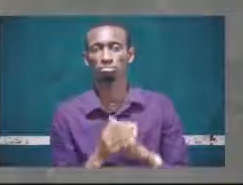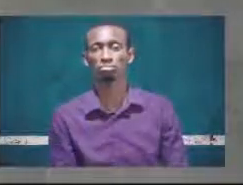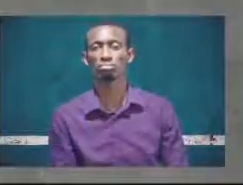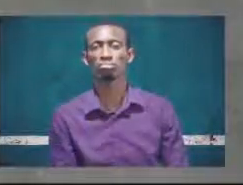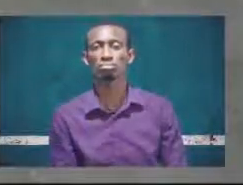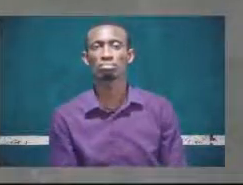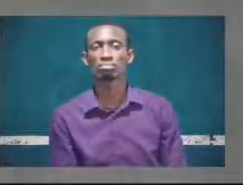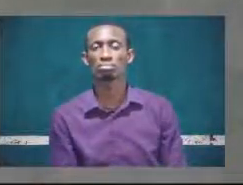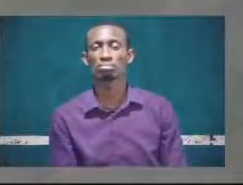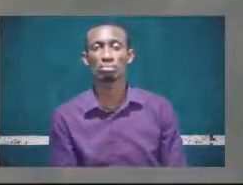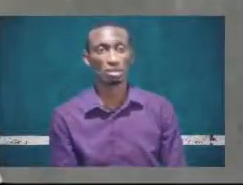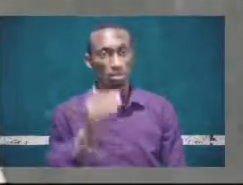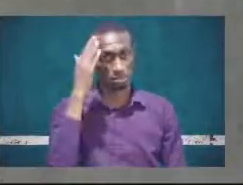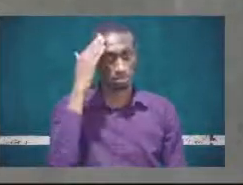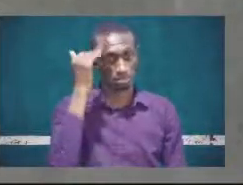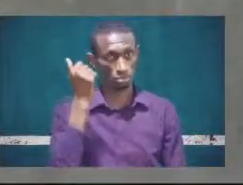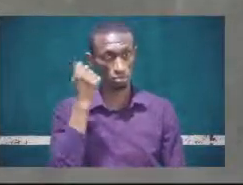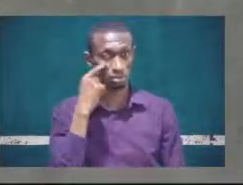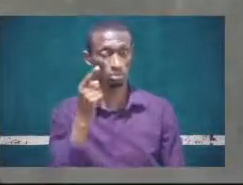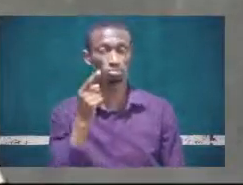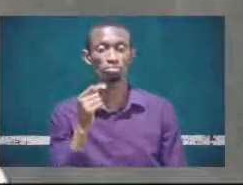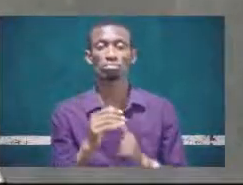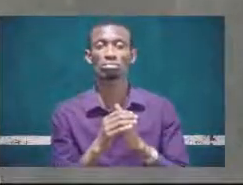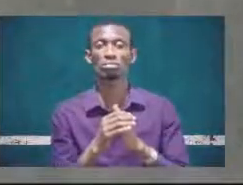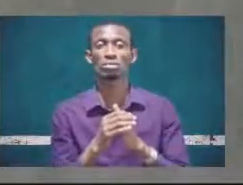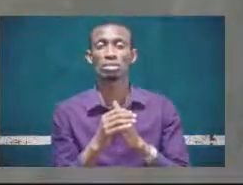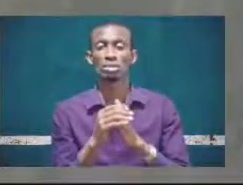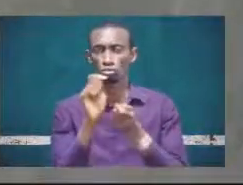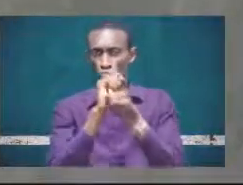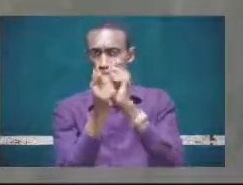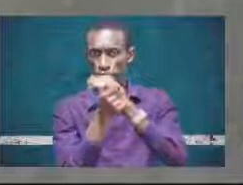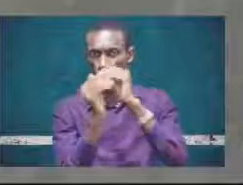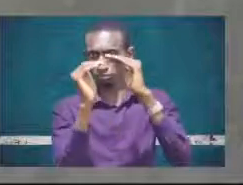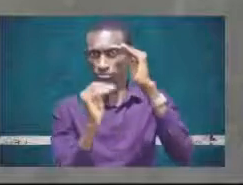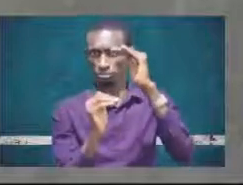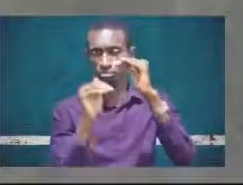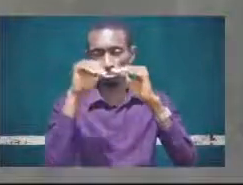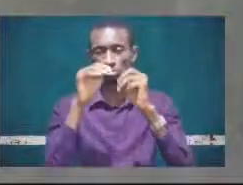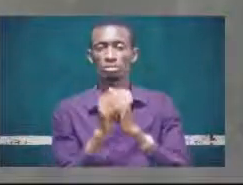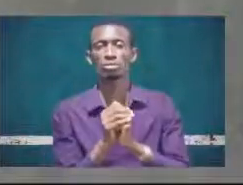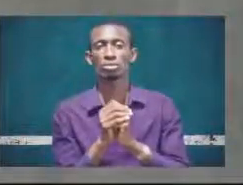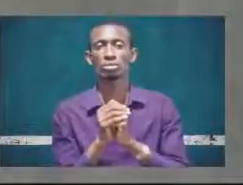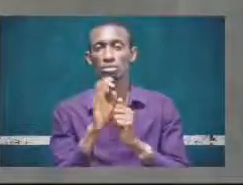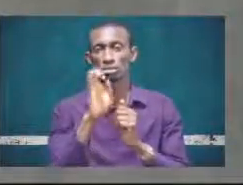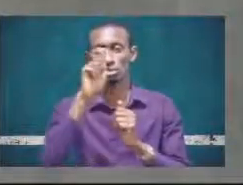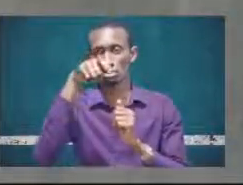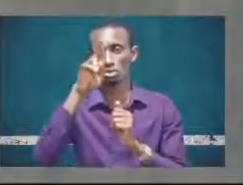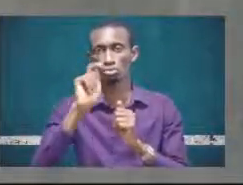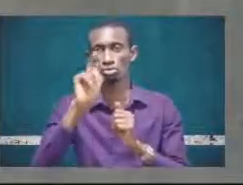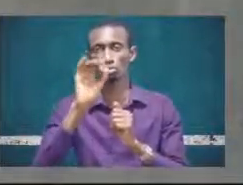we are going to change this inequality into equation so that we can have our critical values easily,